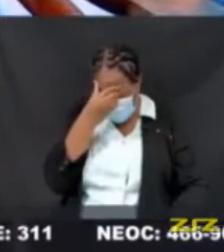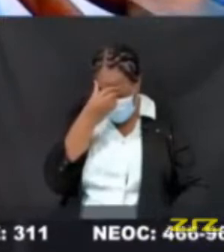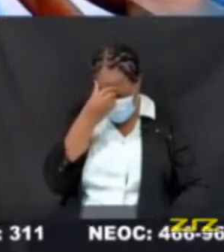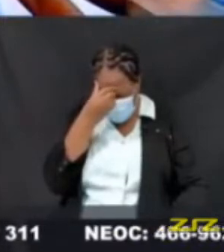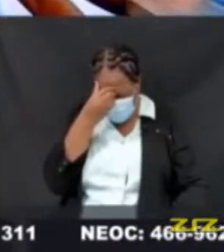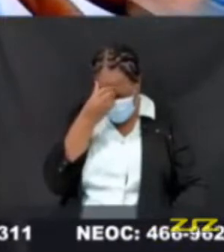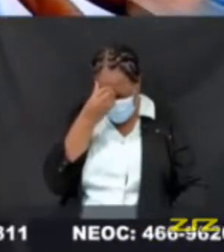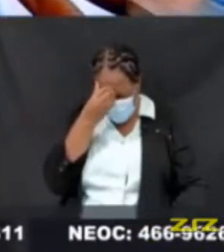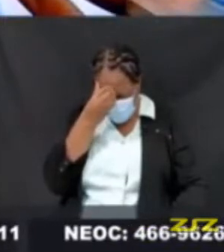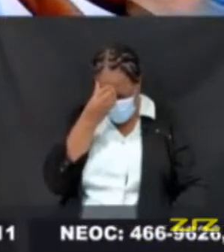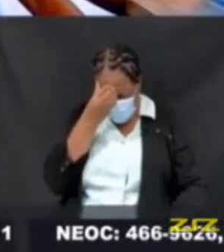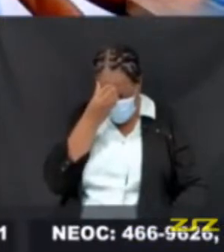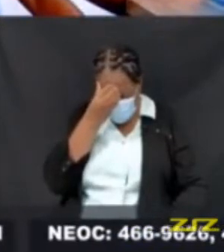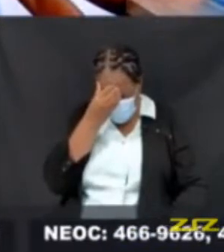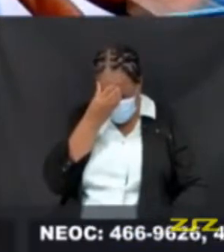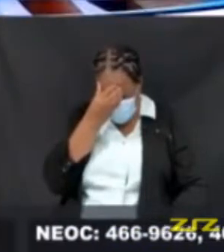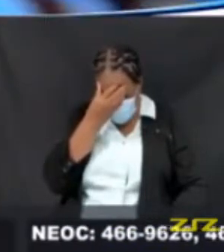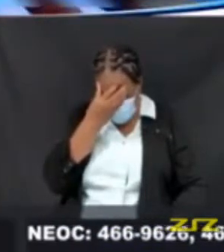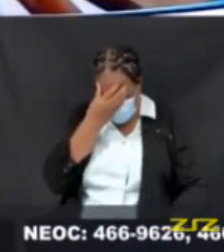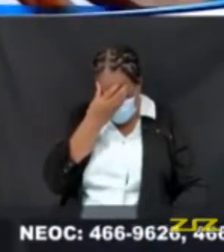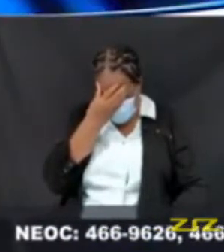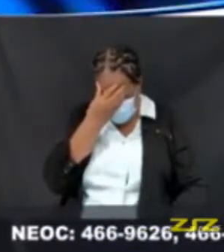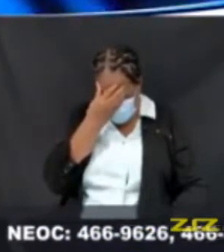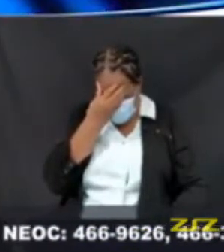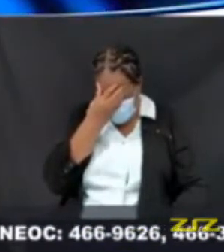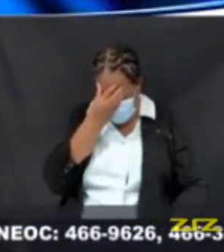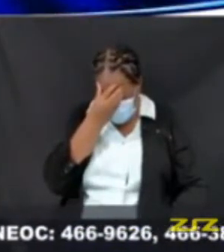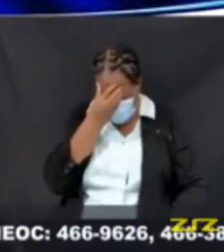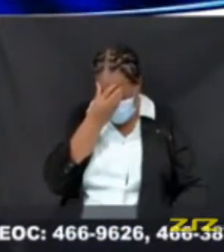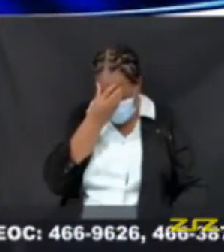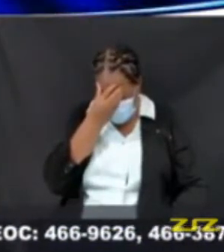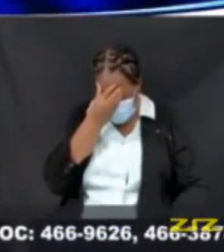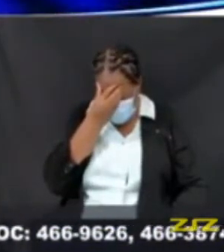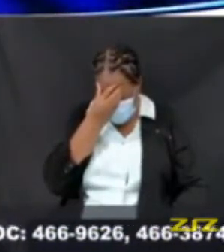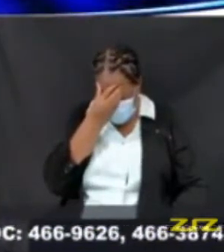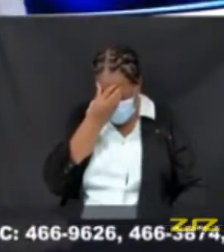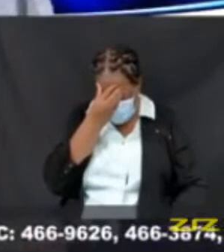defeats the purpose of fighting COVID. Dr. Wilkinson.